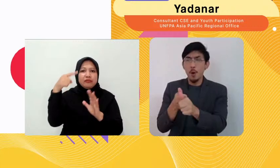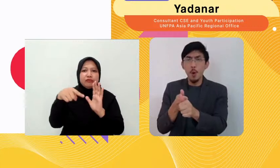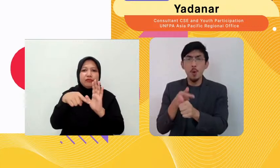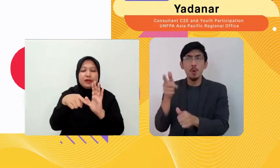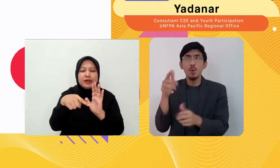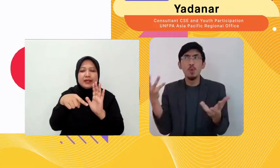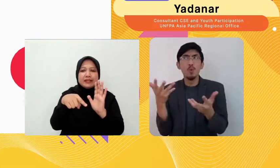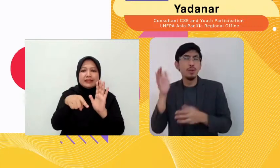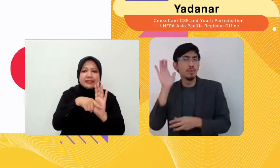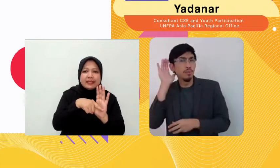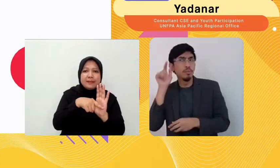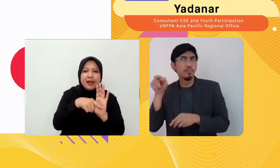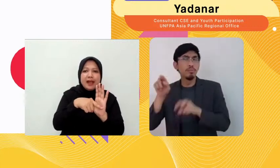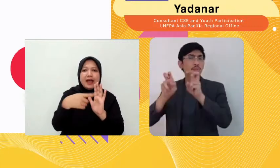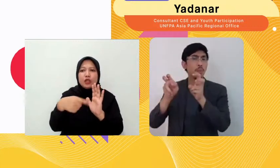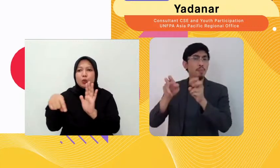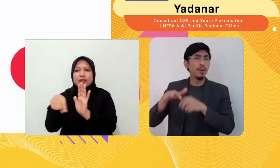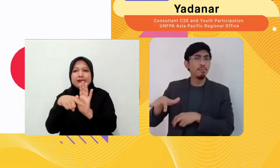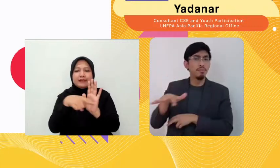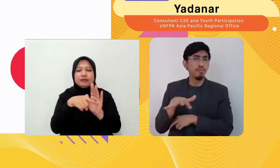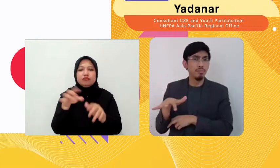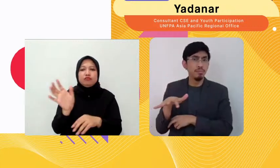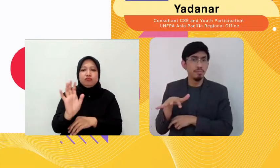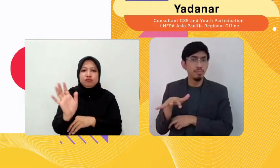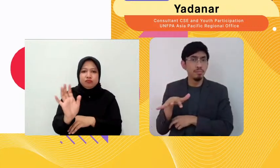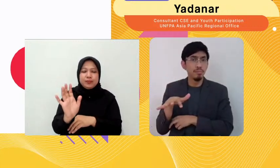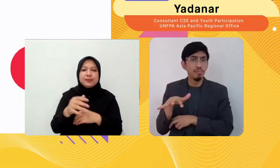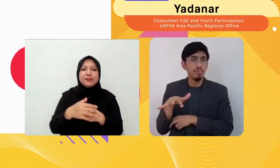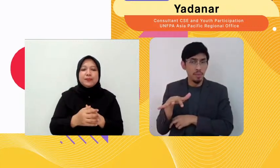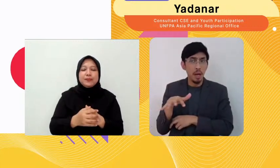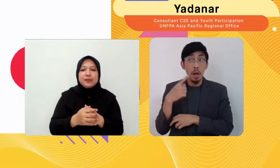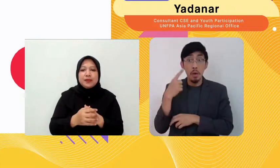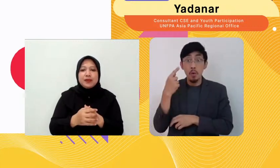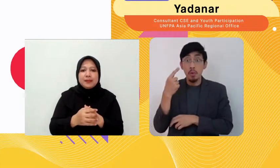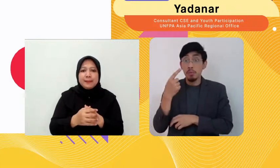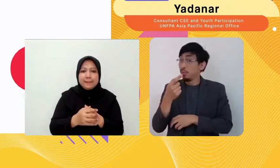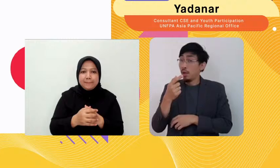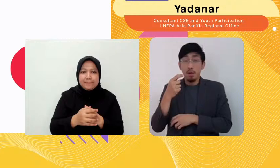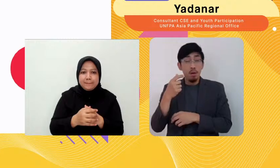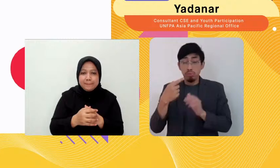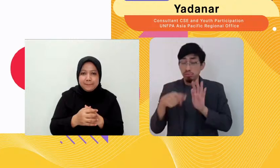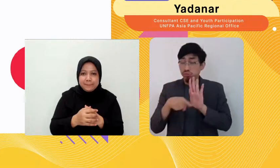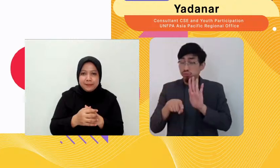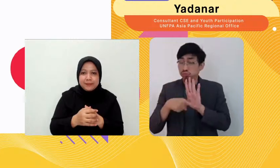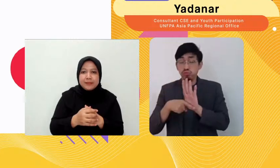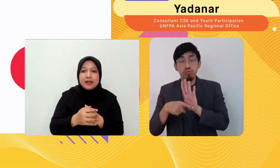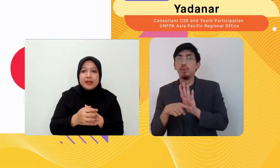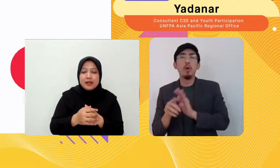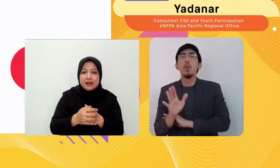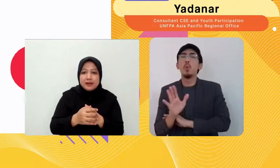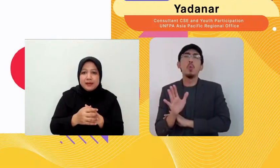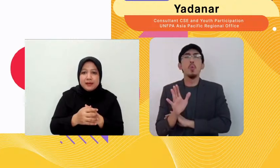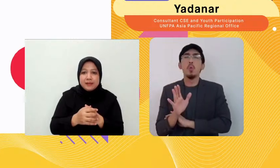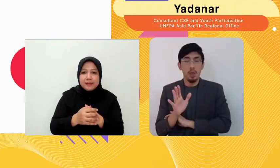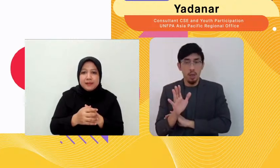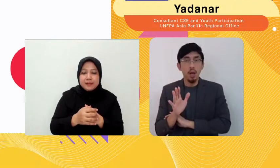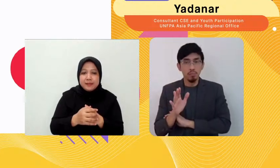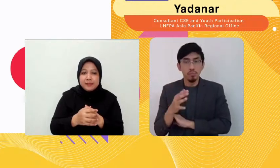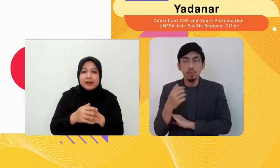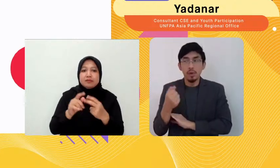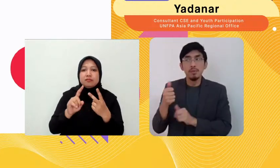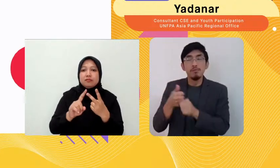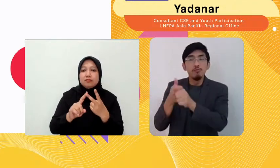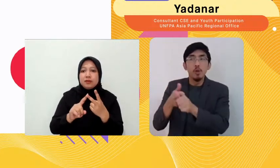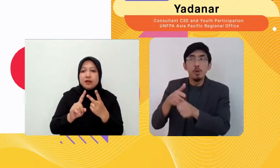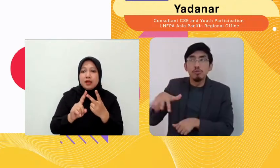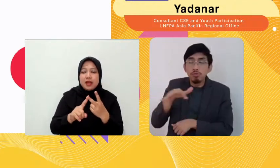content is promoting. And then the second checklist is like, how about the